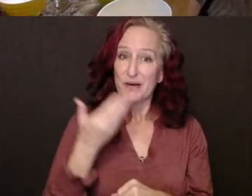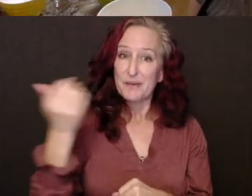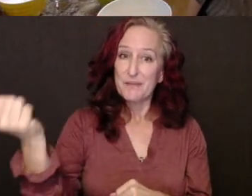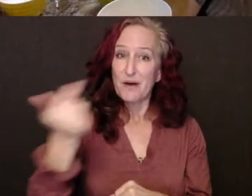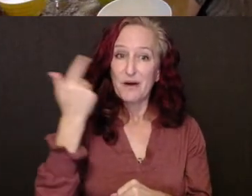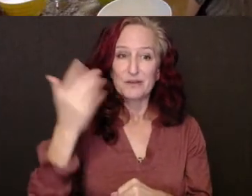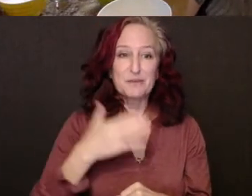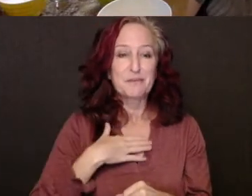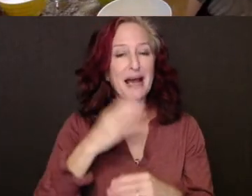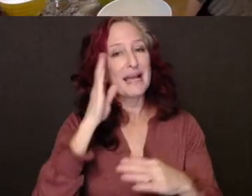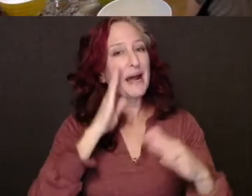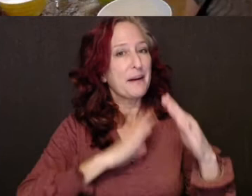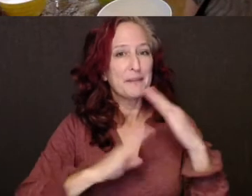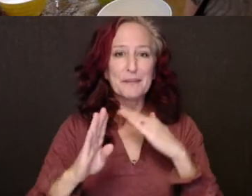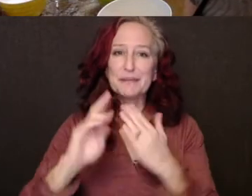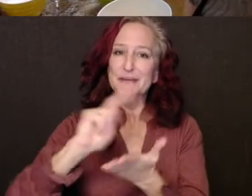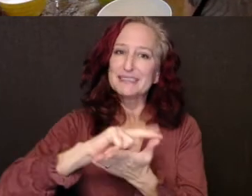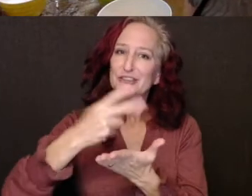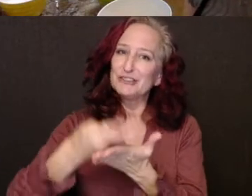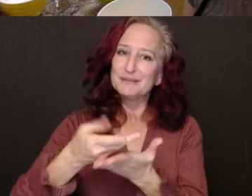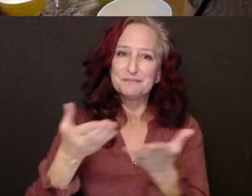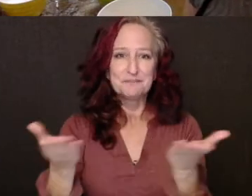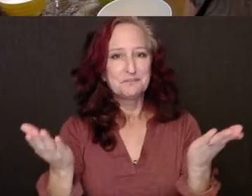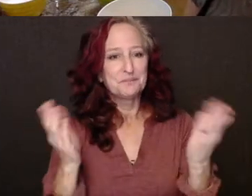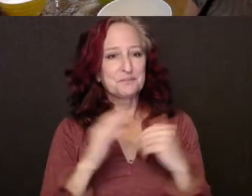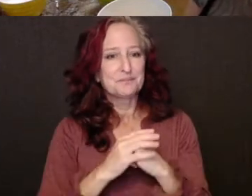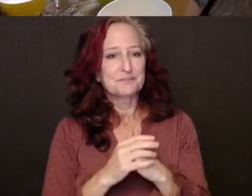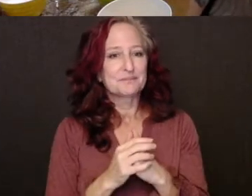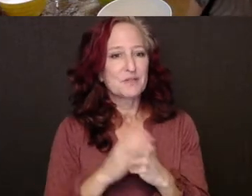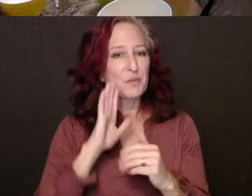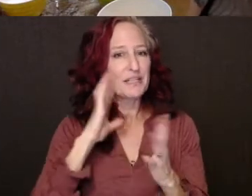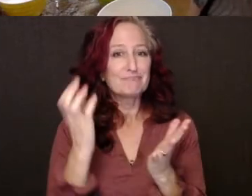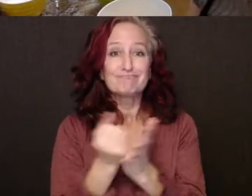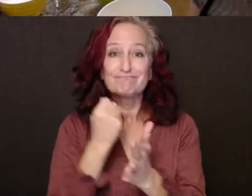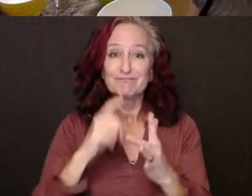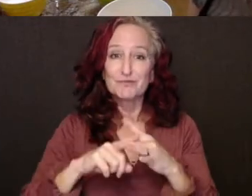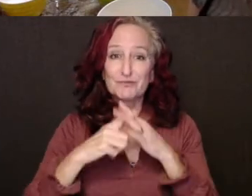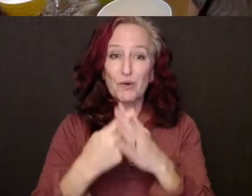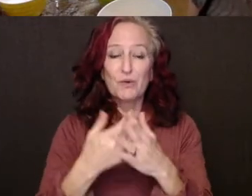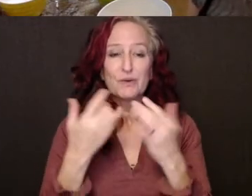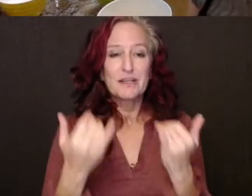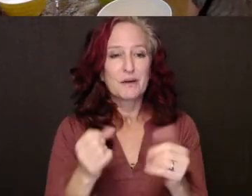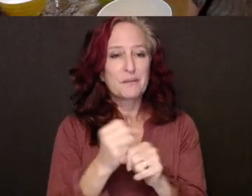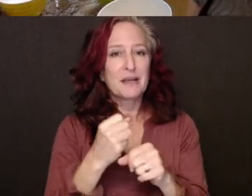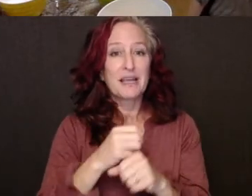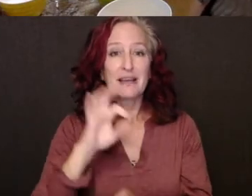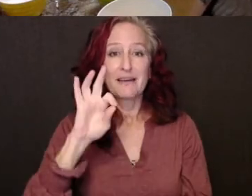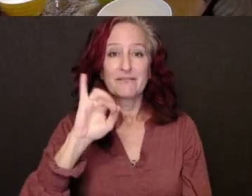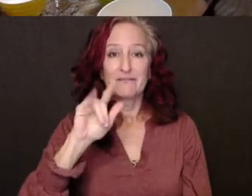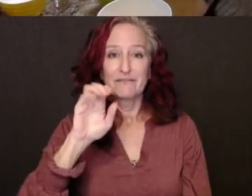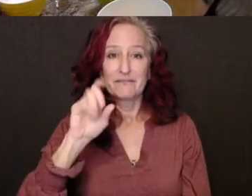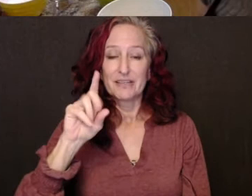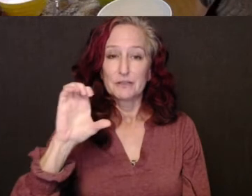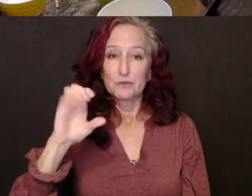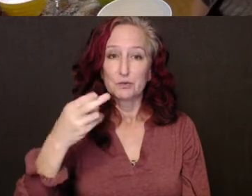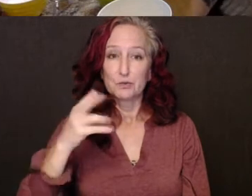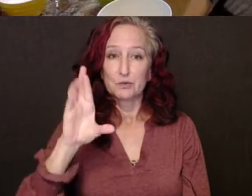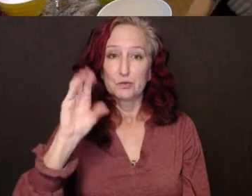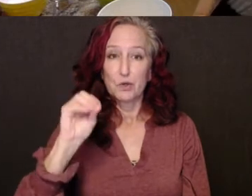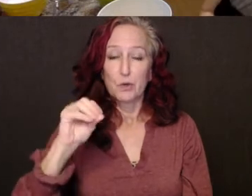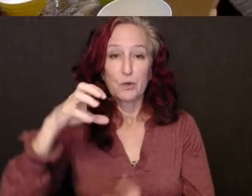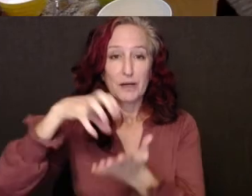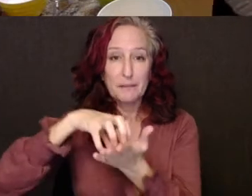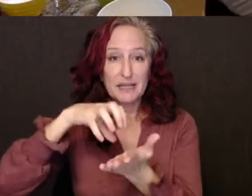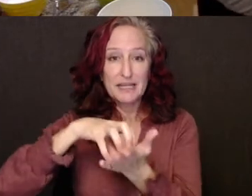some questions along the way, but just want to make sure that we have enough time to make your dish. So yes, absolutely.